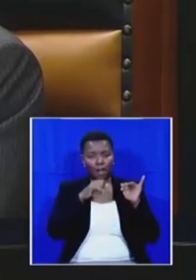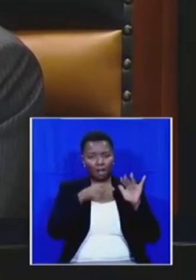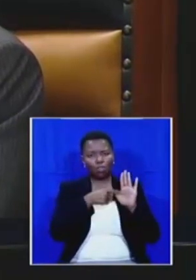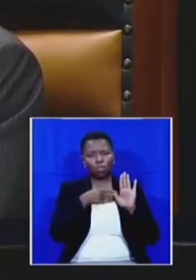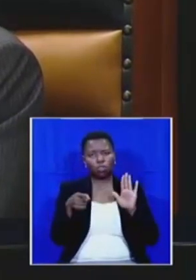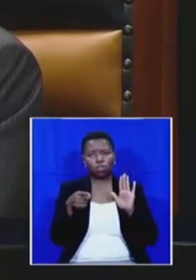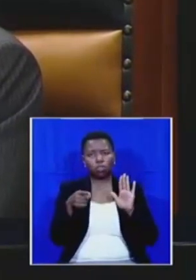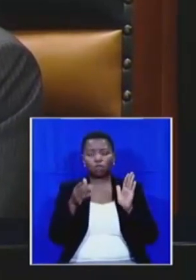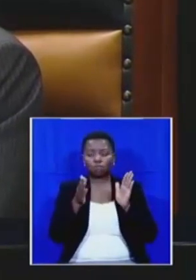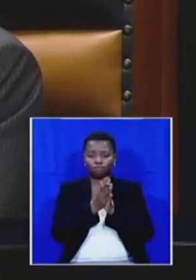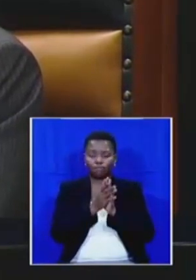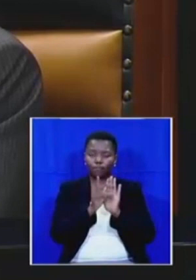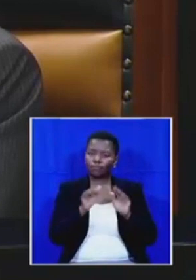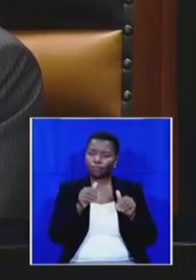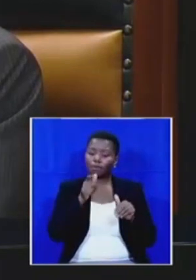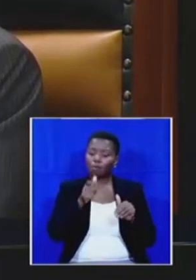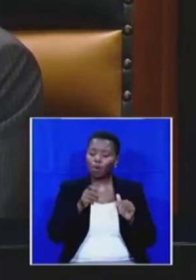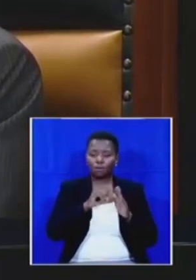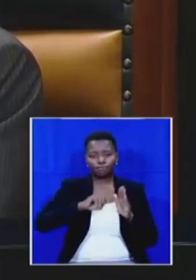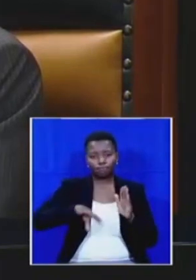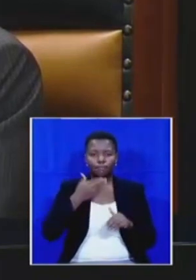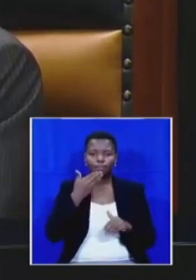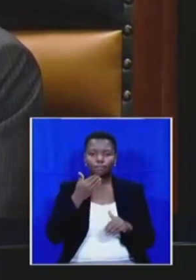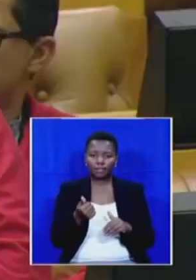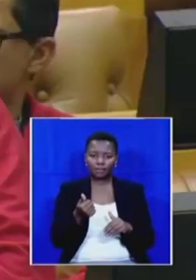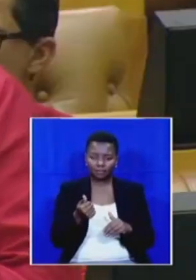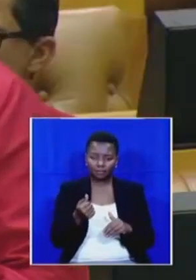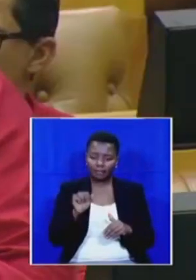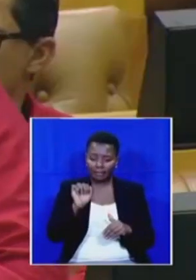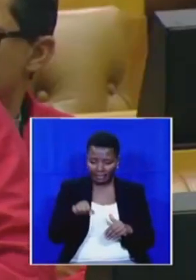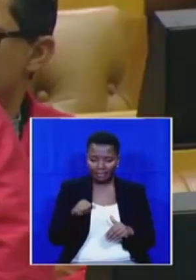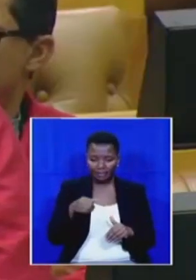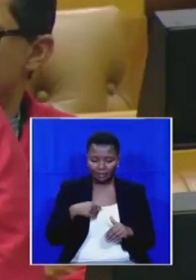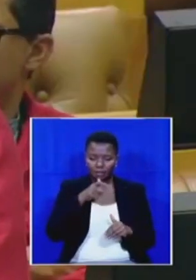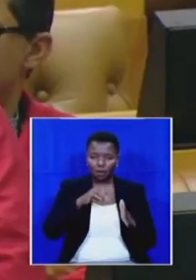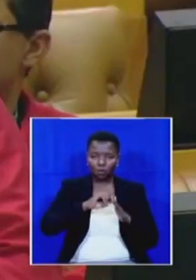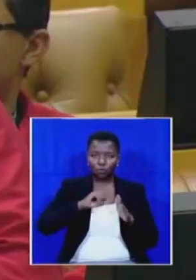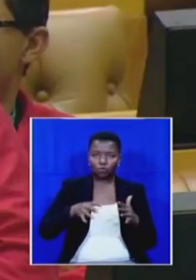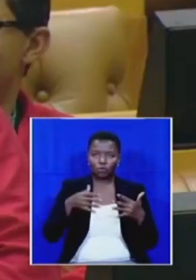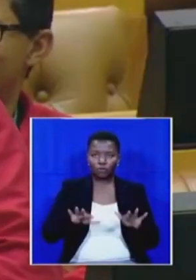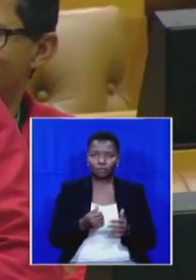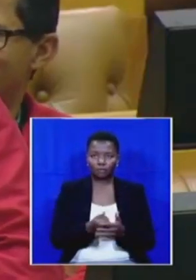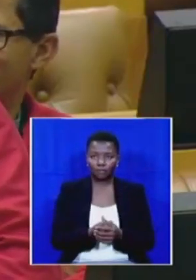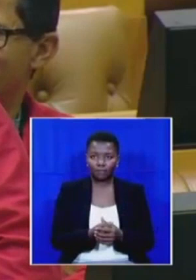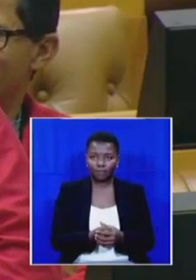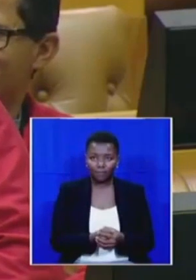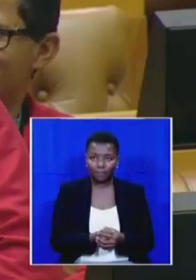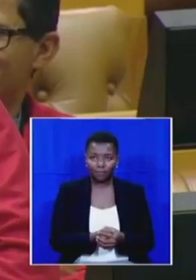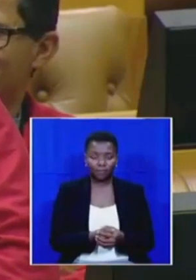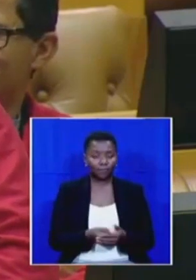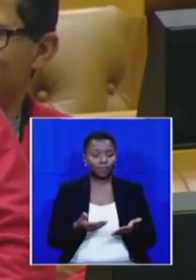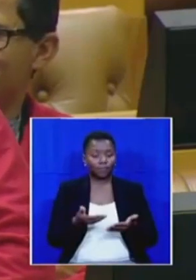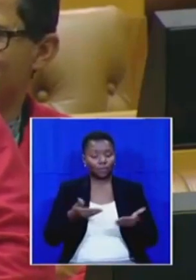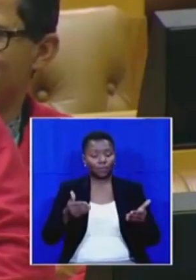You must thus withdraw. I draw, Chair. And you can continue with your statements, Honourable This is not Member. rumors or